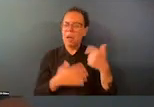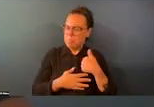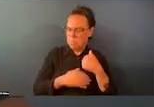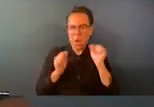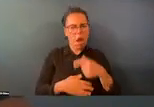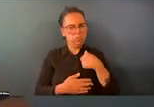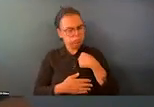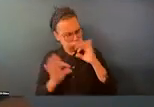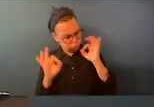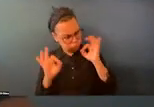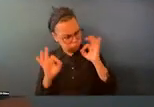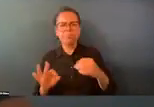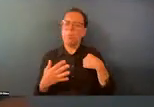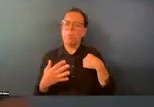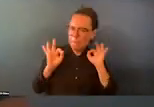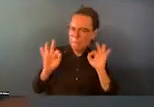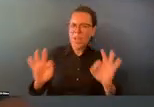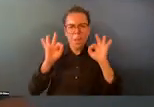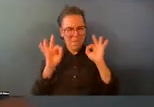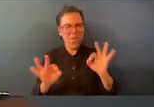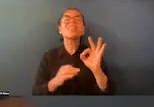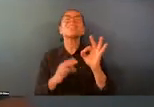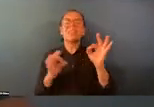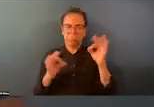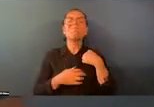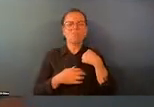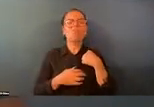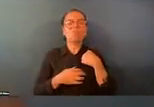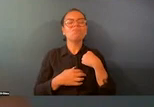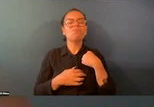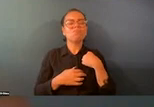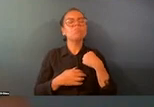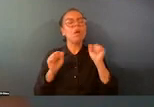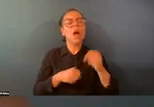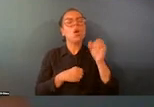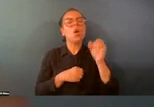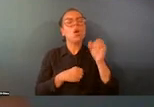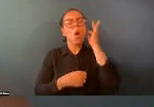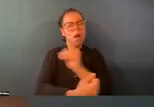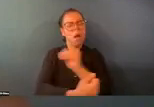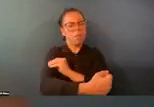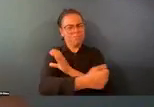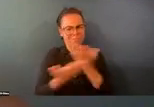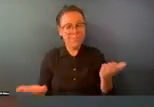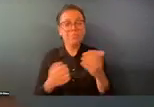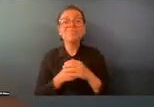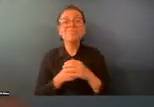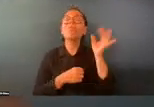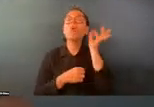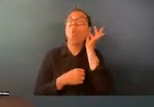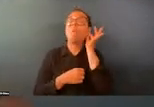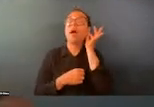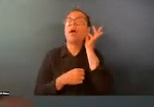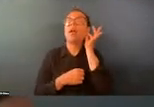for achieving gender equality and empowering women and girls. So to the policy, although vulnerable,